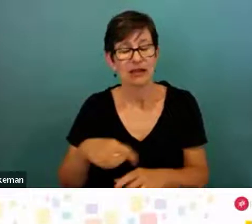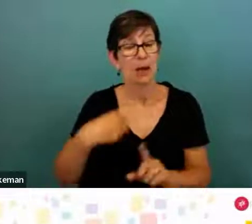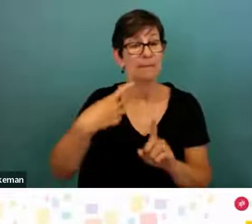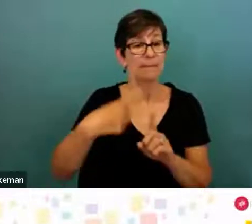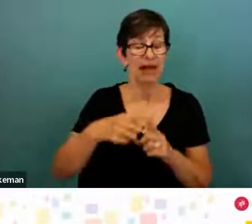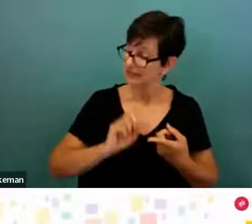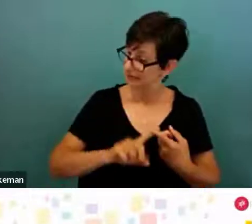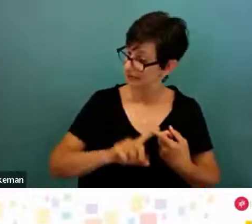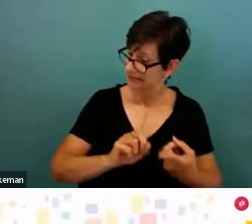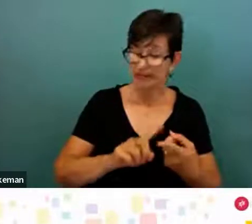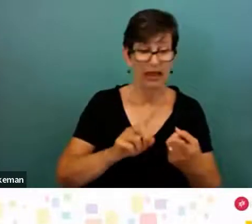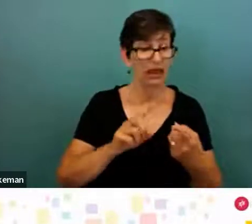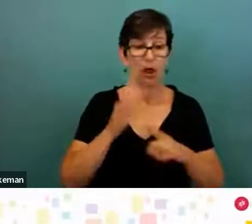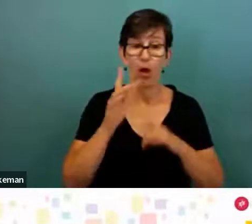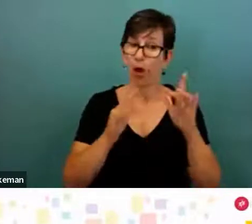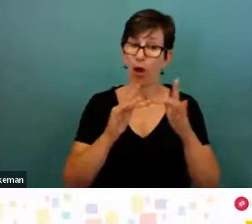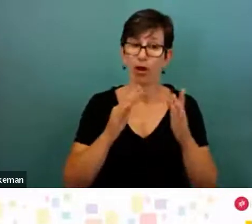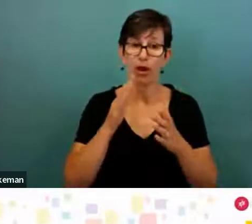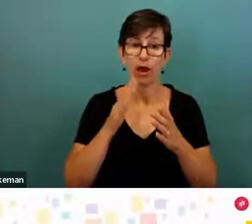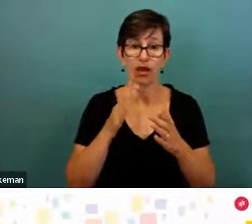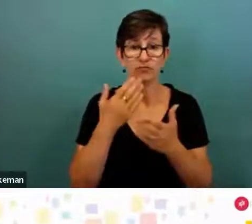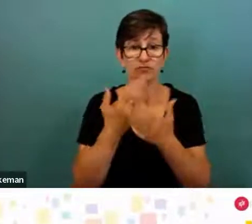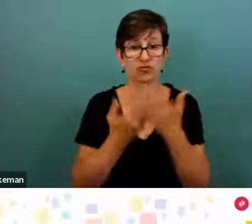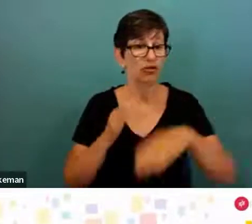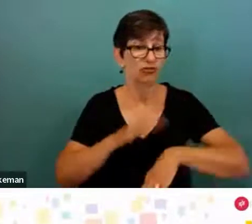story time.